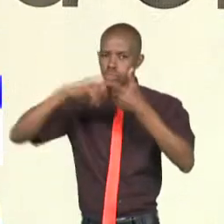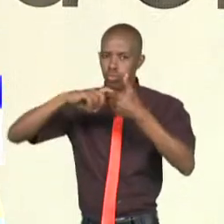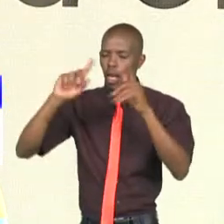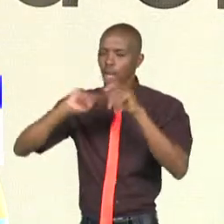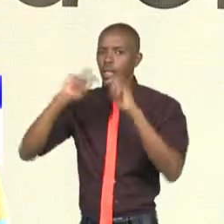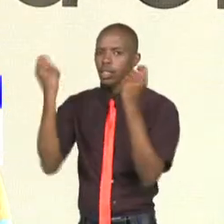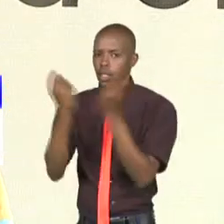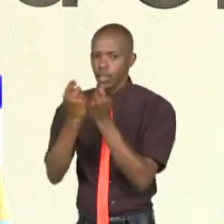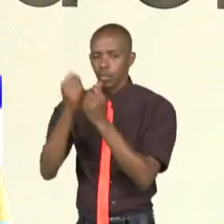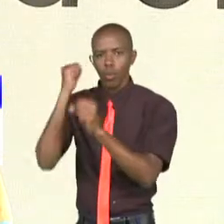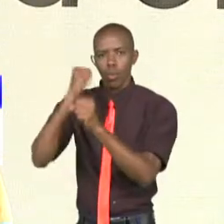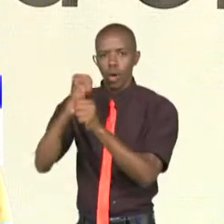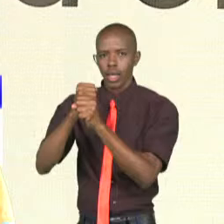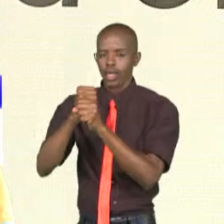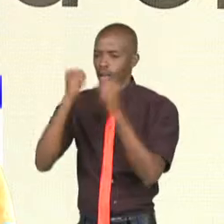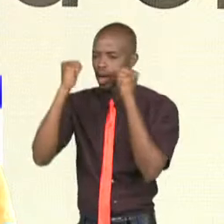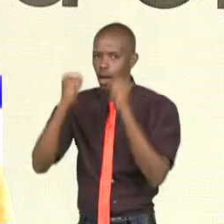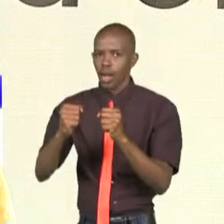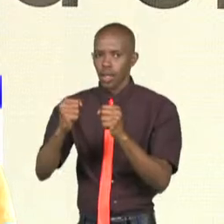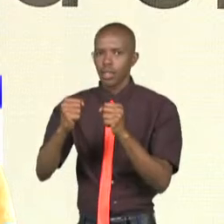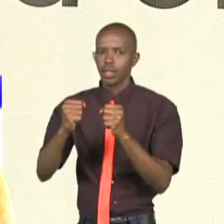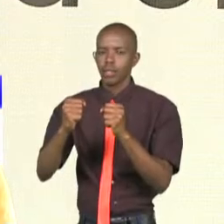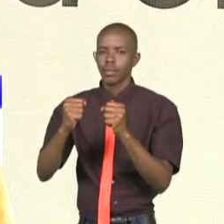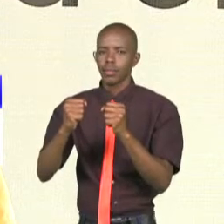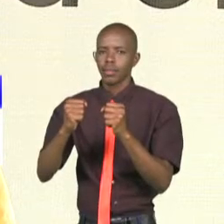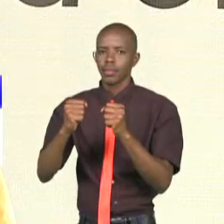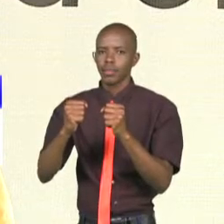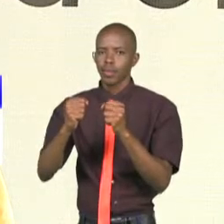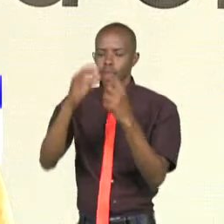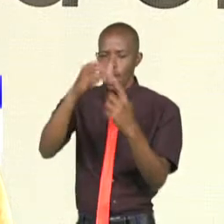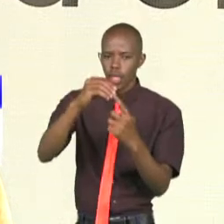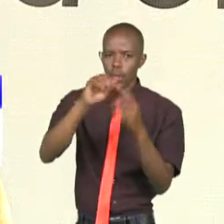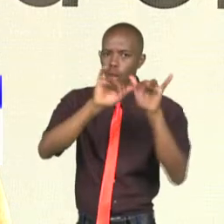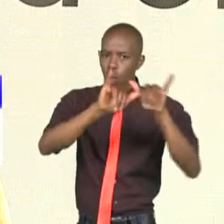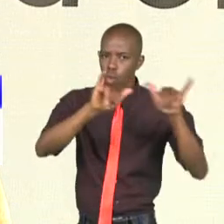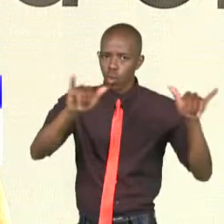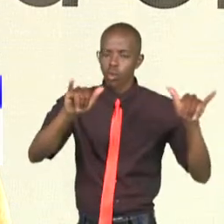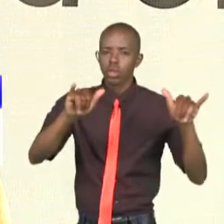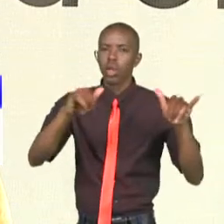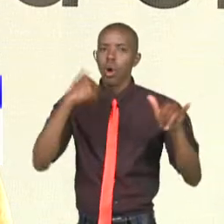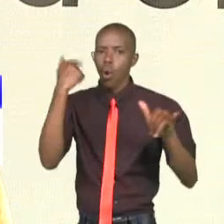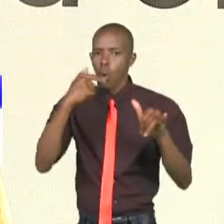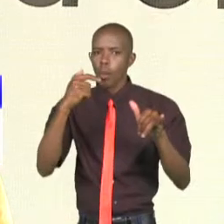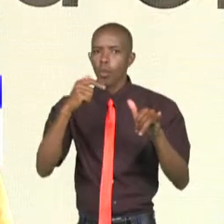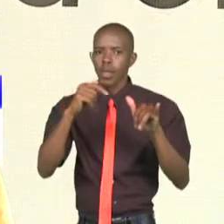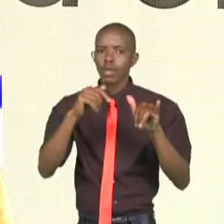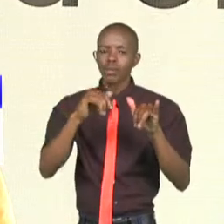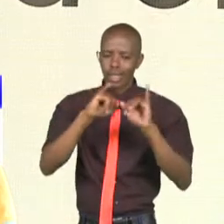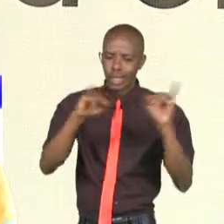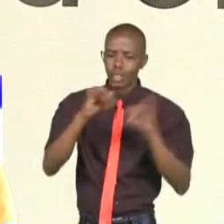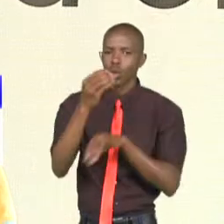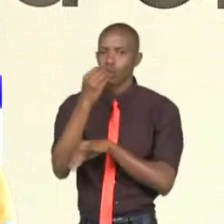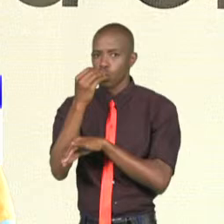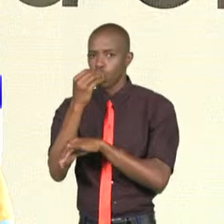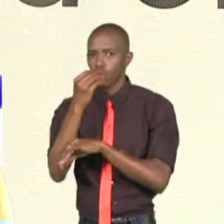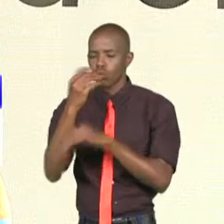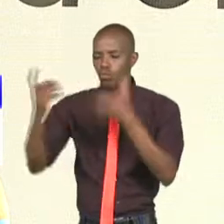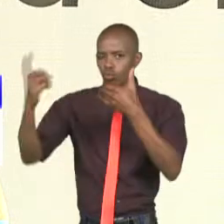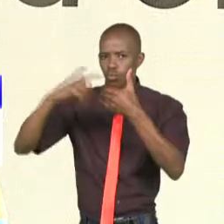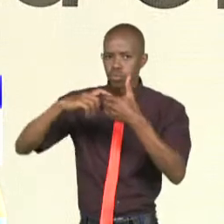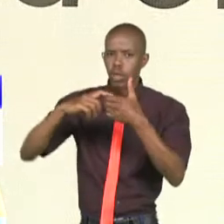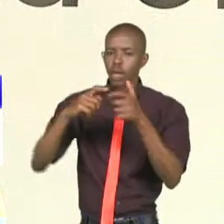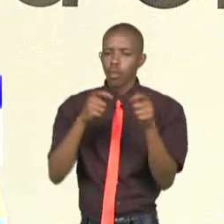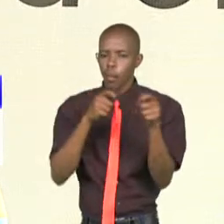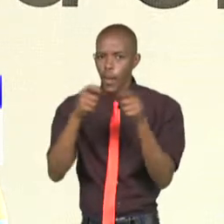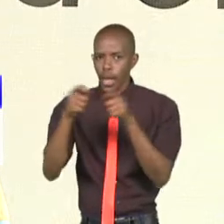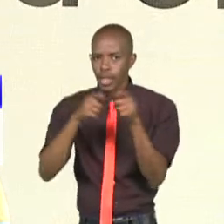that are working very hard at the curative level, particularly those who are undergoing clinical nutrition, to join in the